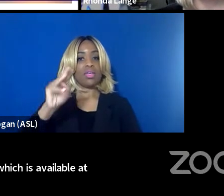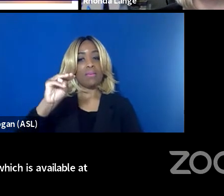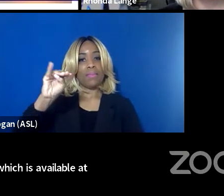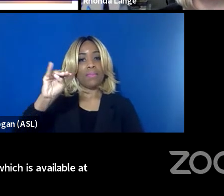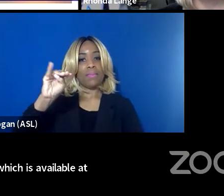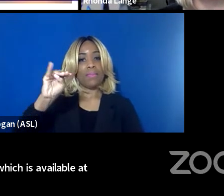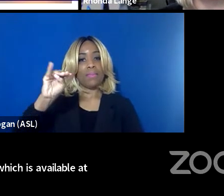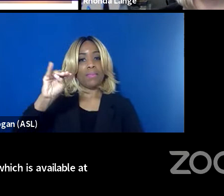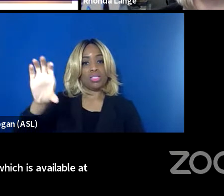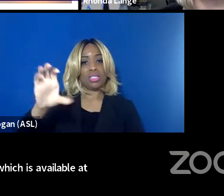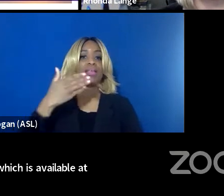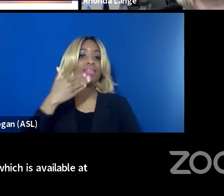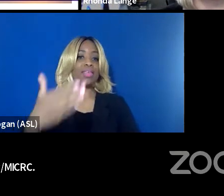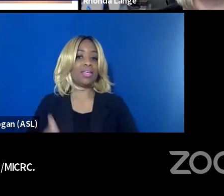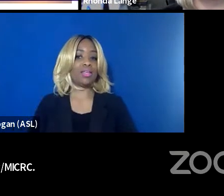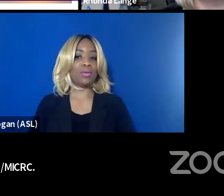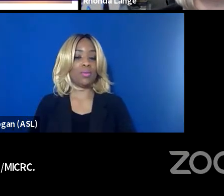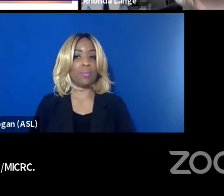www.michigan.gov/MICRC. Thank you.